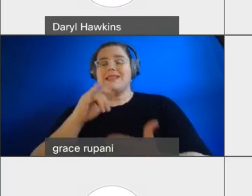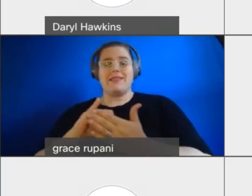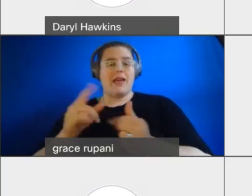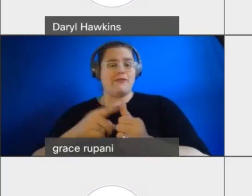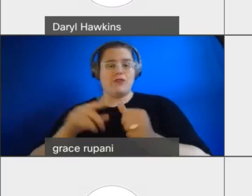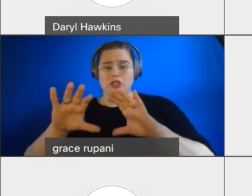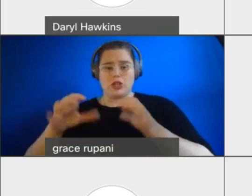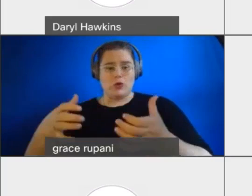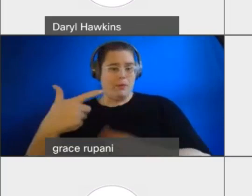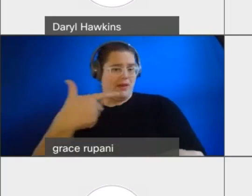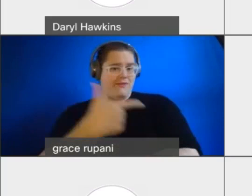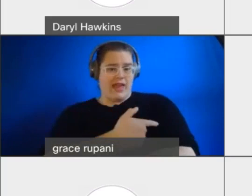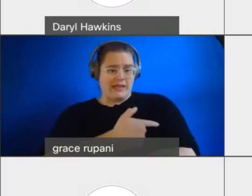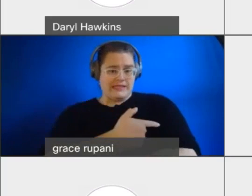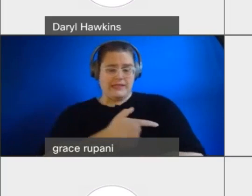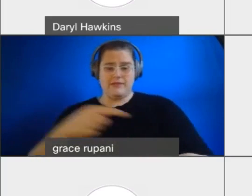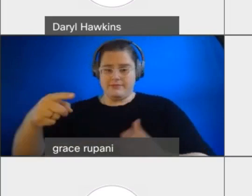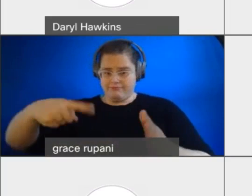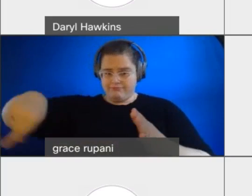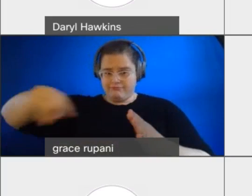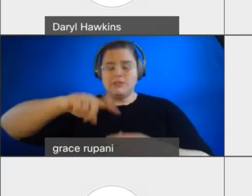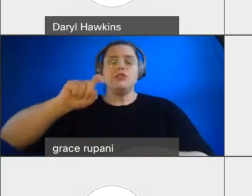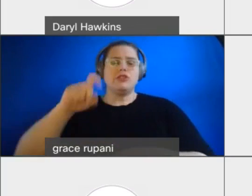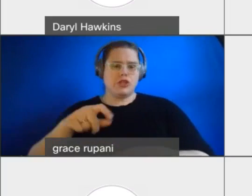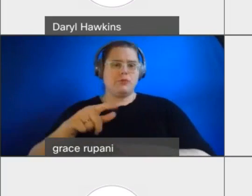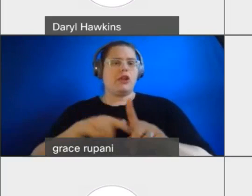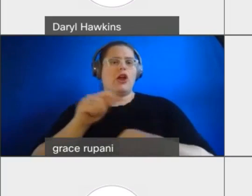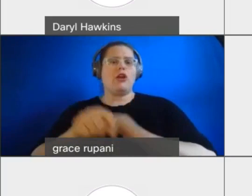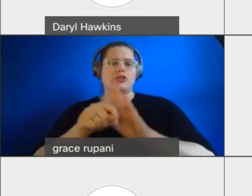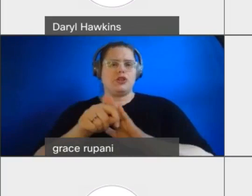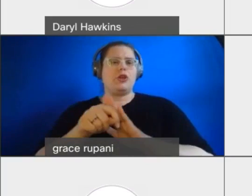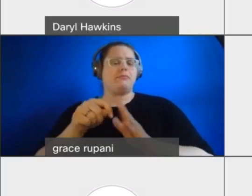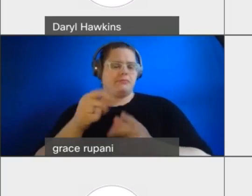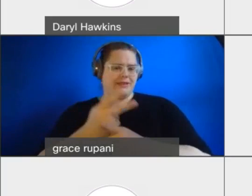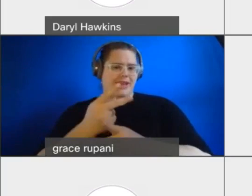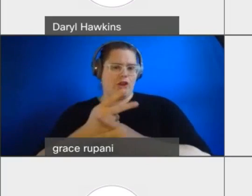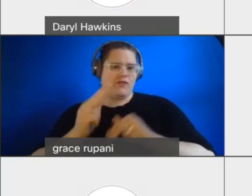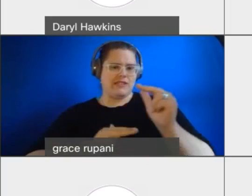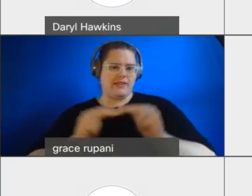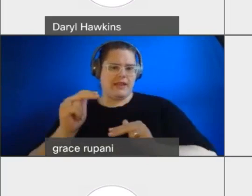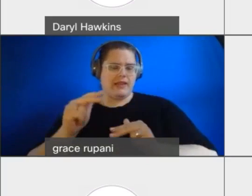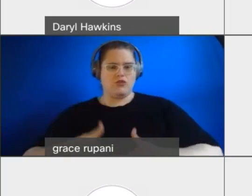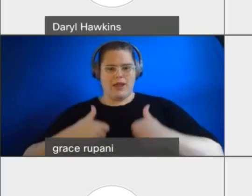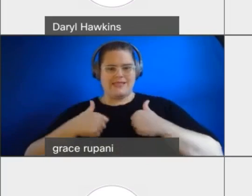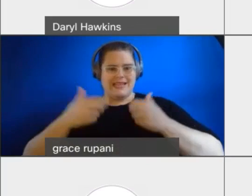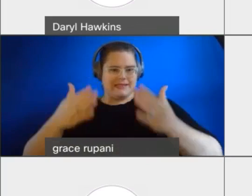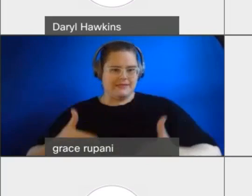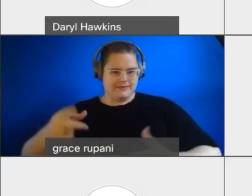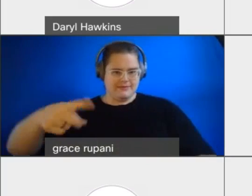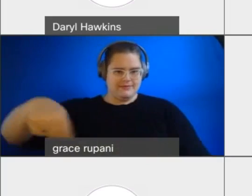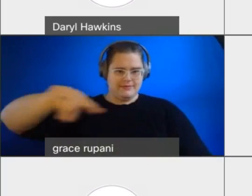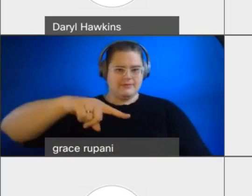in long-term care facilities, which would be, for us, that would